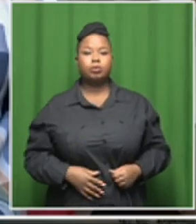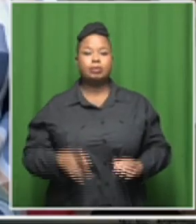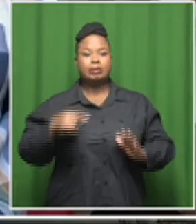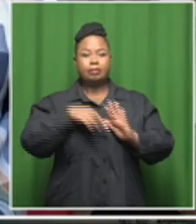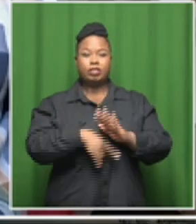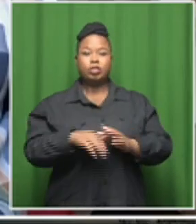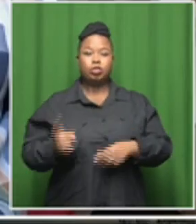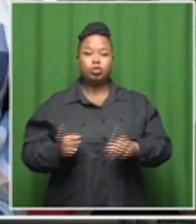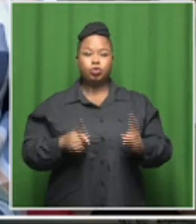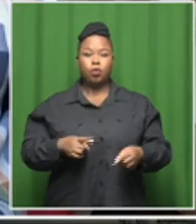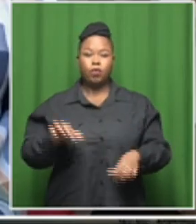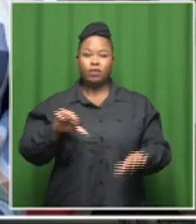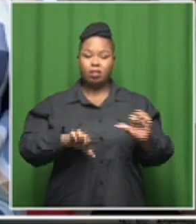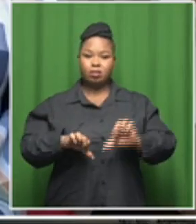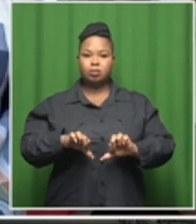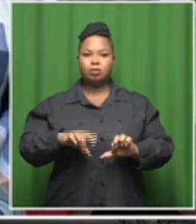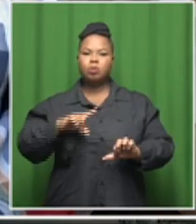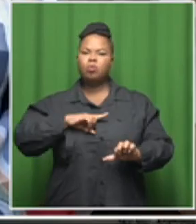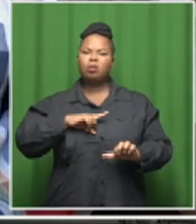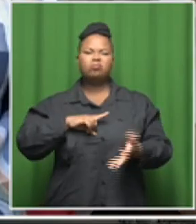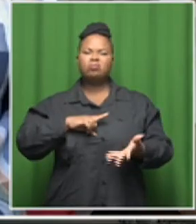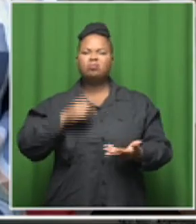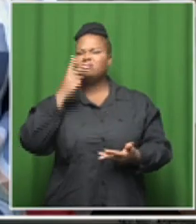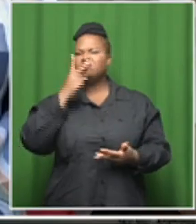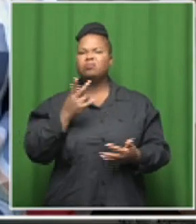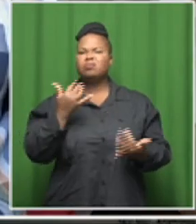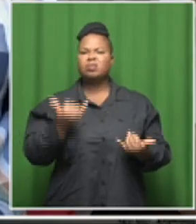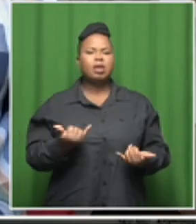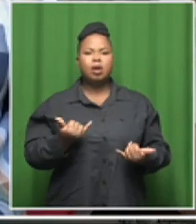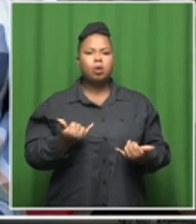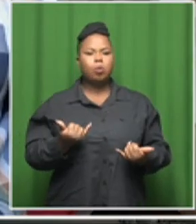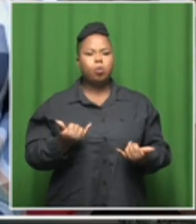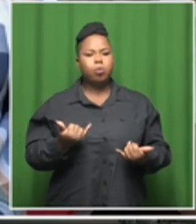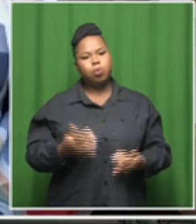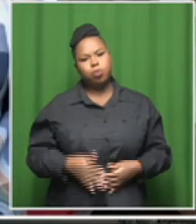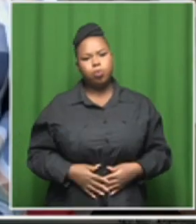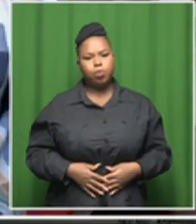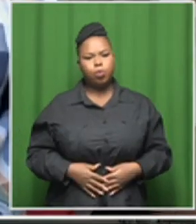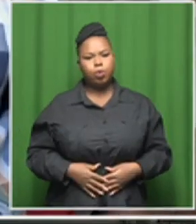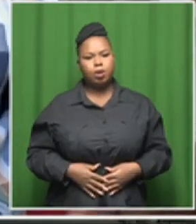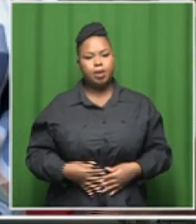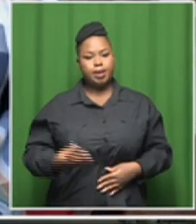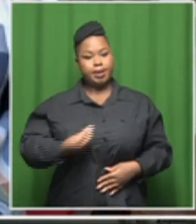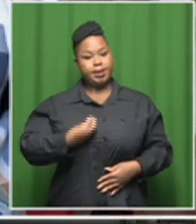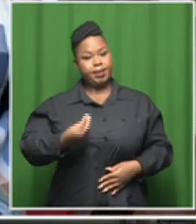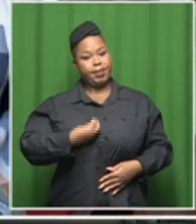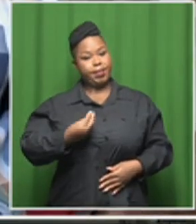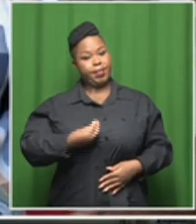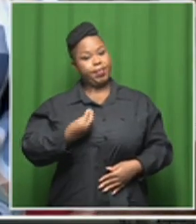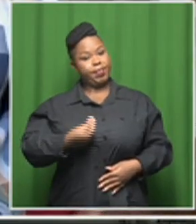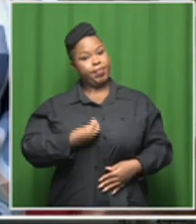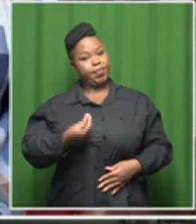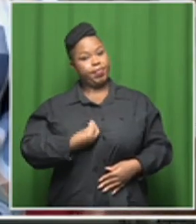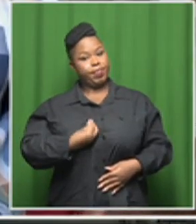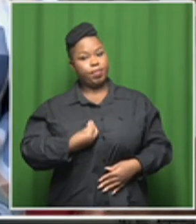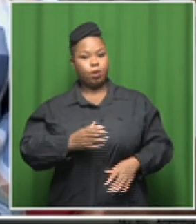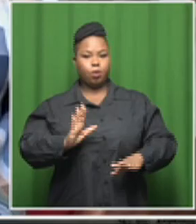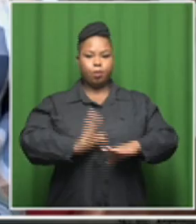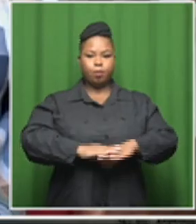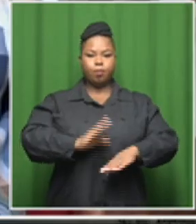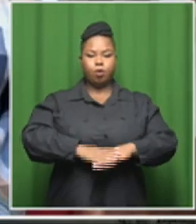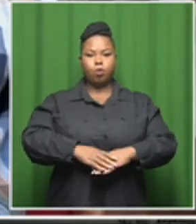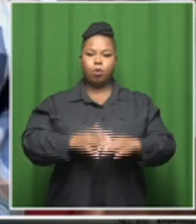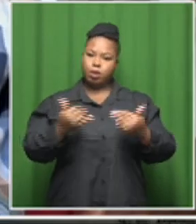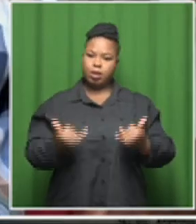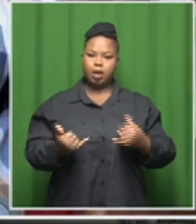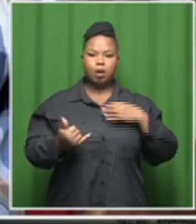rooted Stokvels, because what you're seeing now is there are also younger people, younger generations